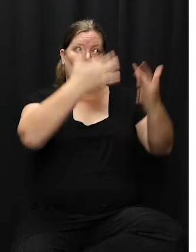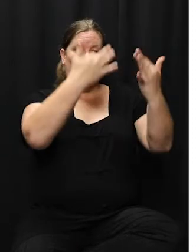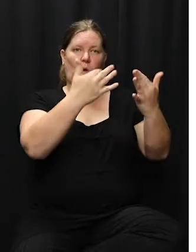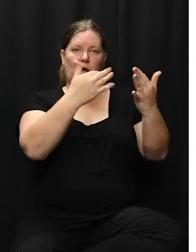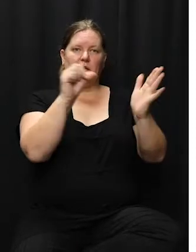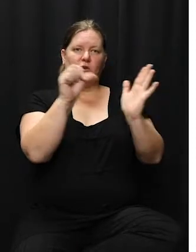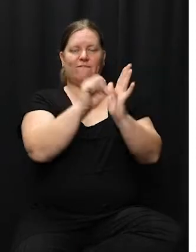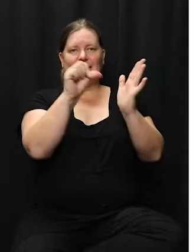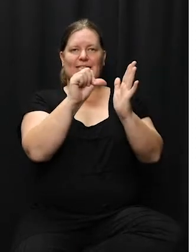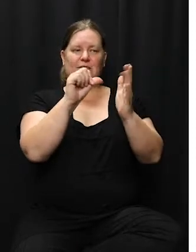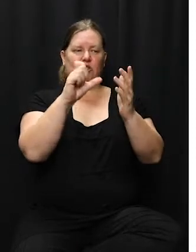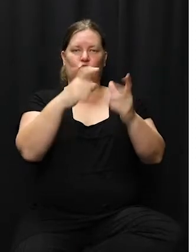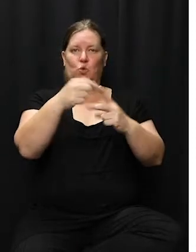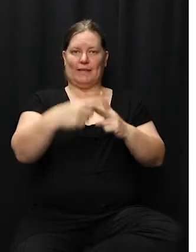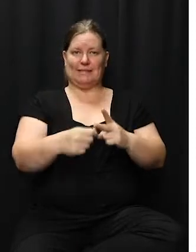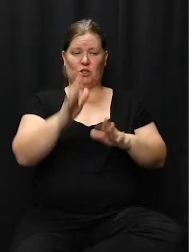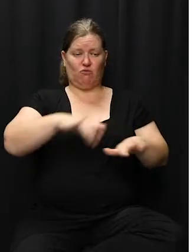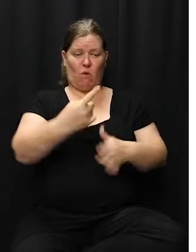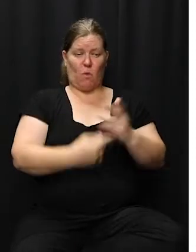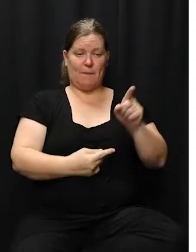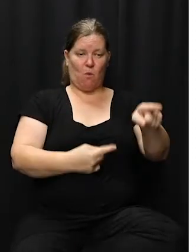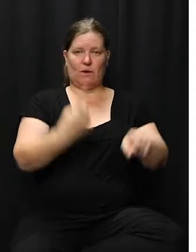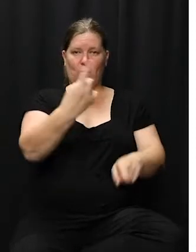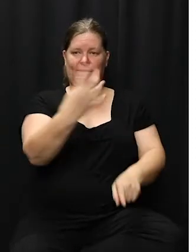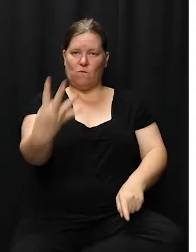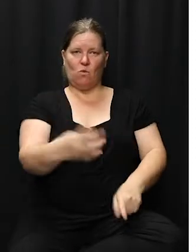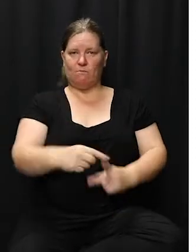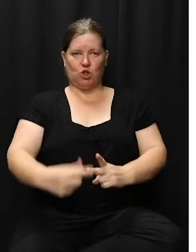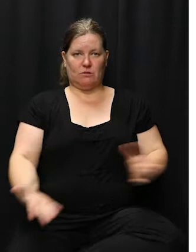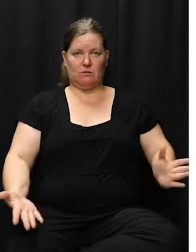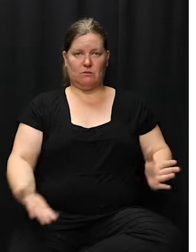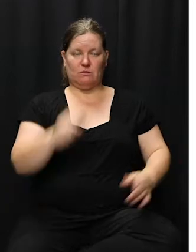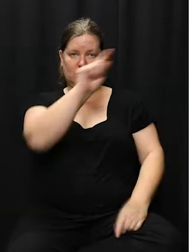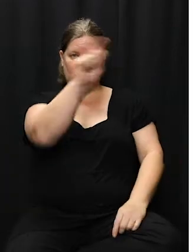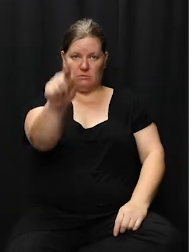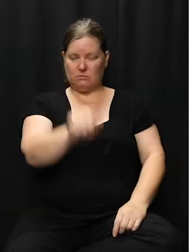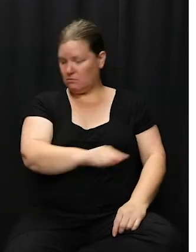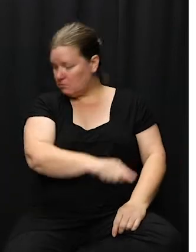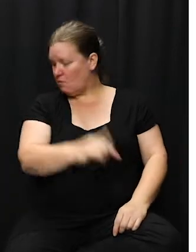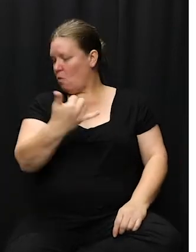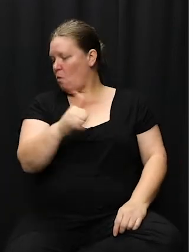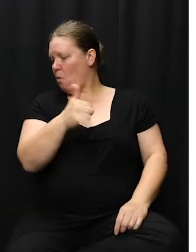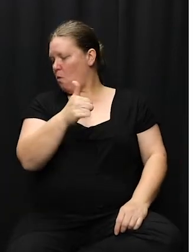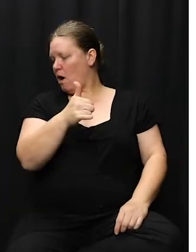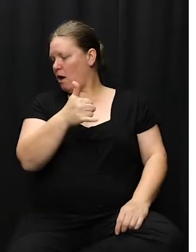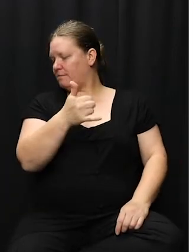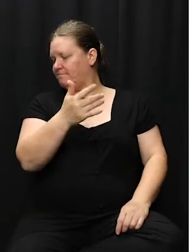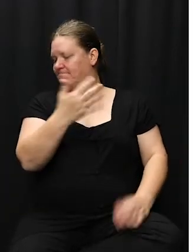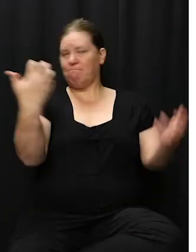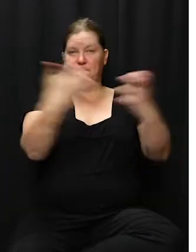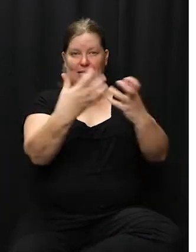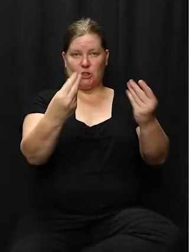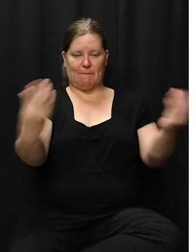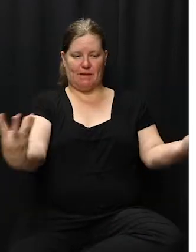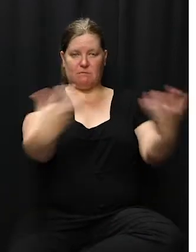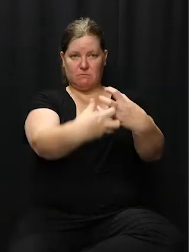one of the easiest things to score is fixed choice tests. For example, you've just got 4 options, A, B, C or D,